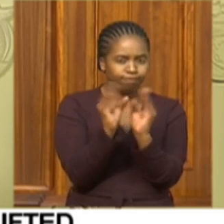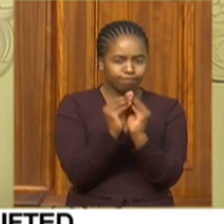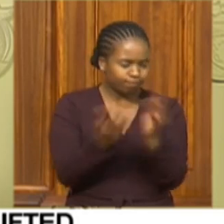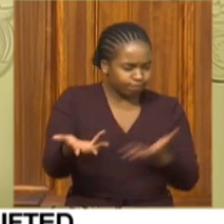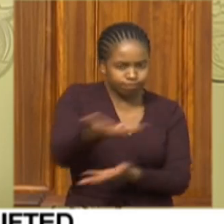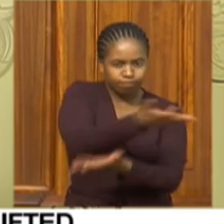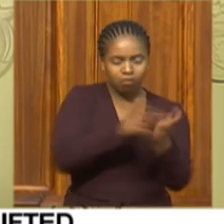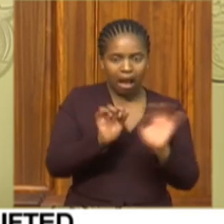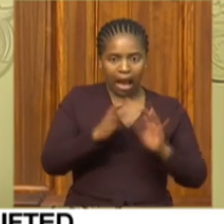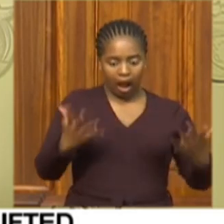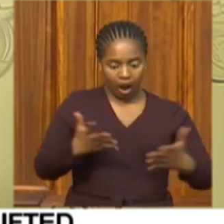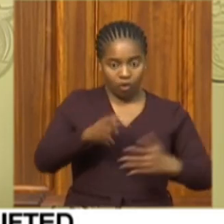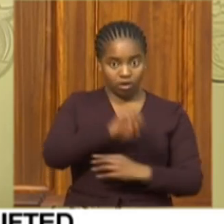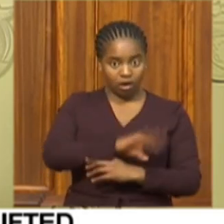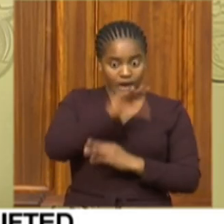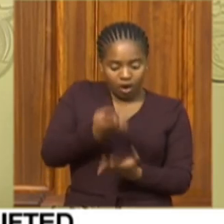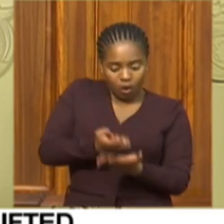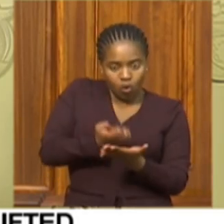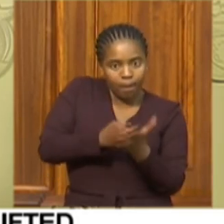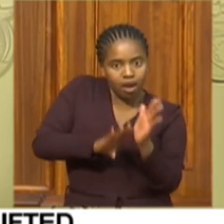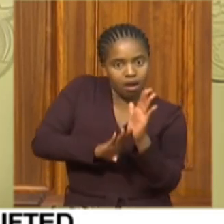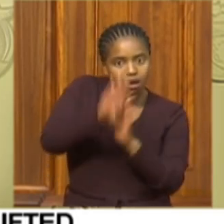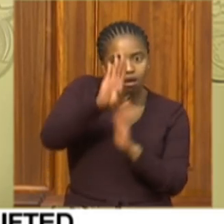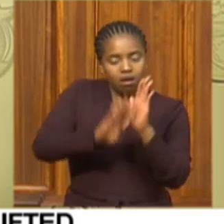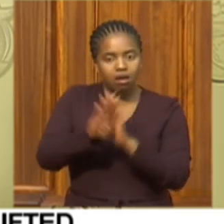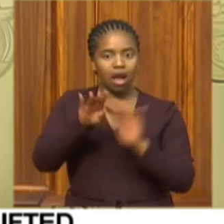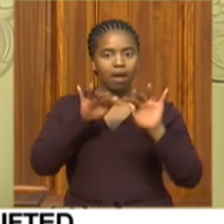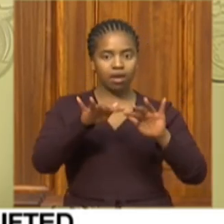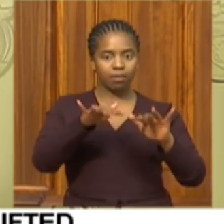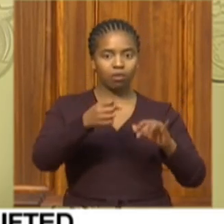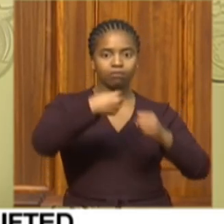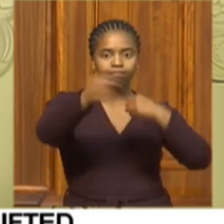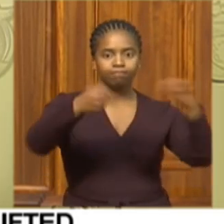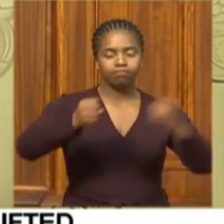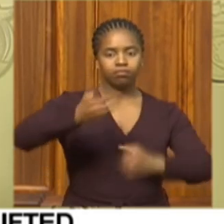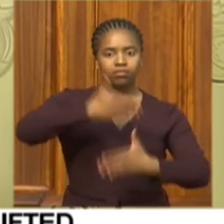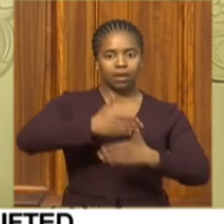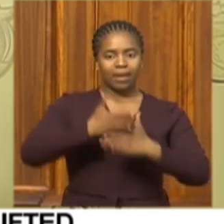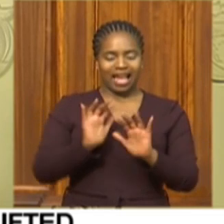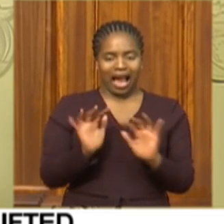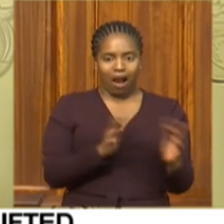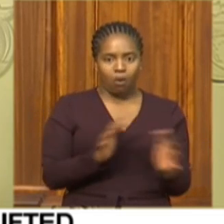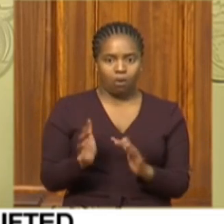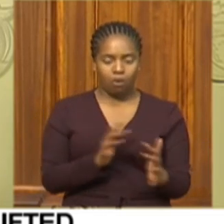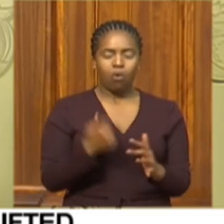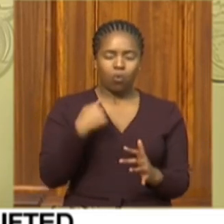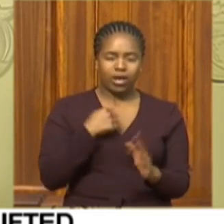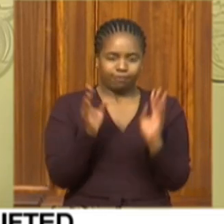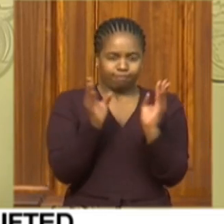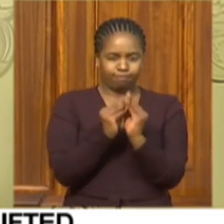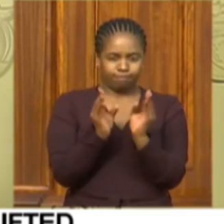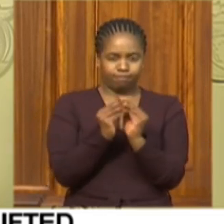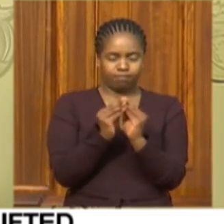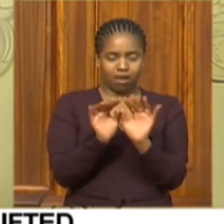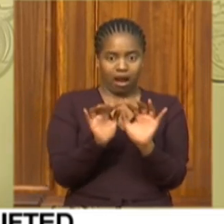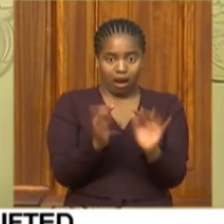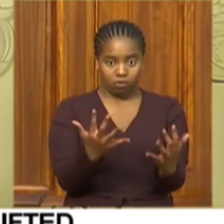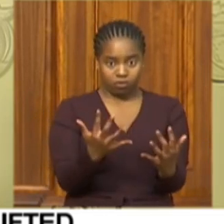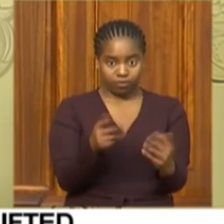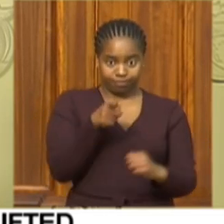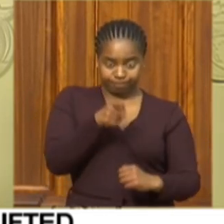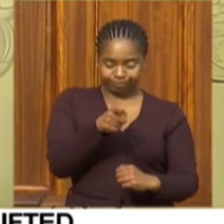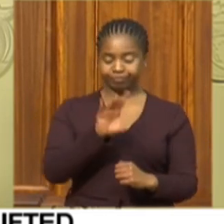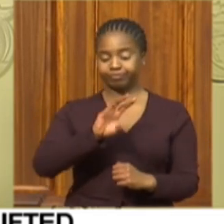economic recovery program that places the protection and creation of employment at its center,